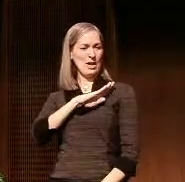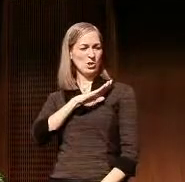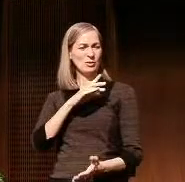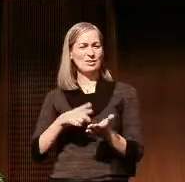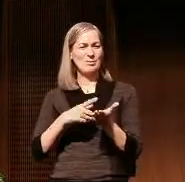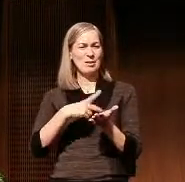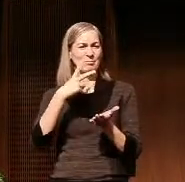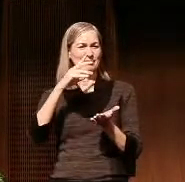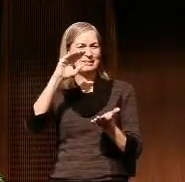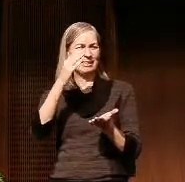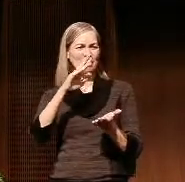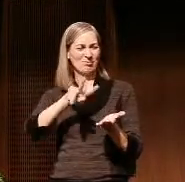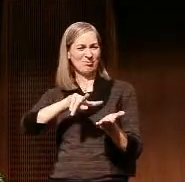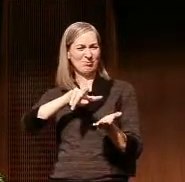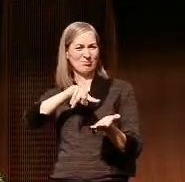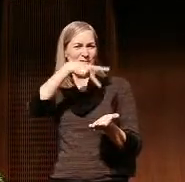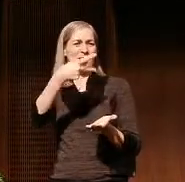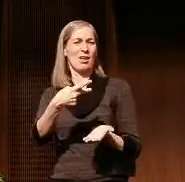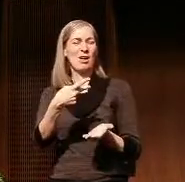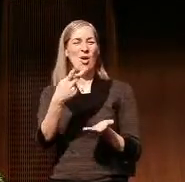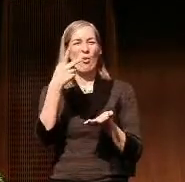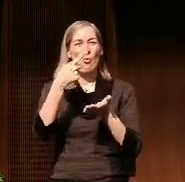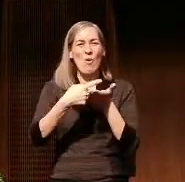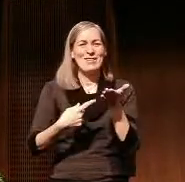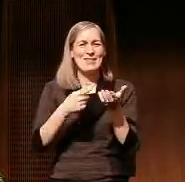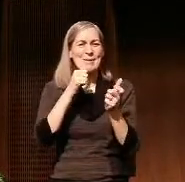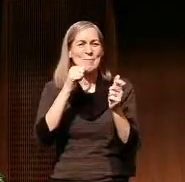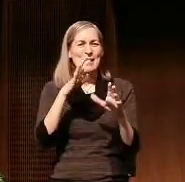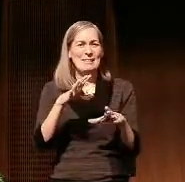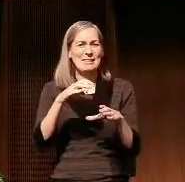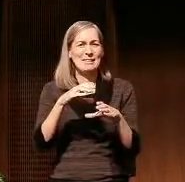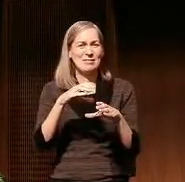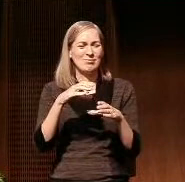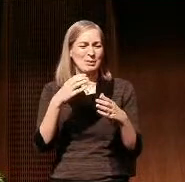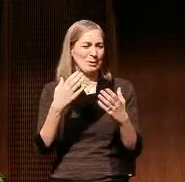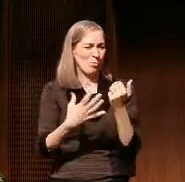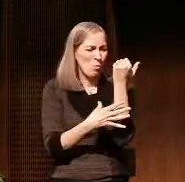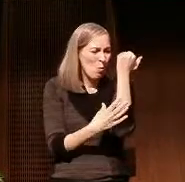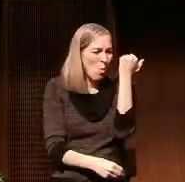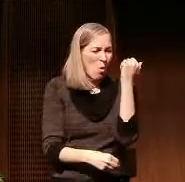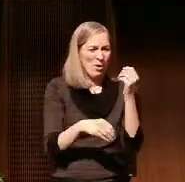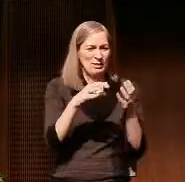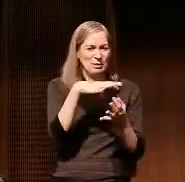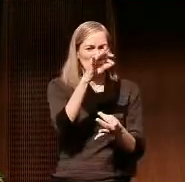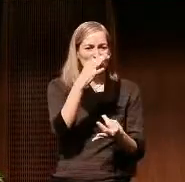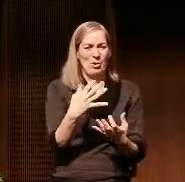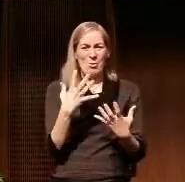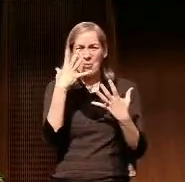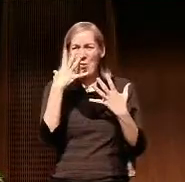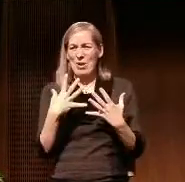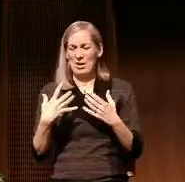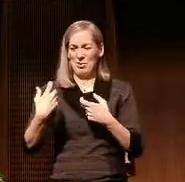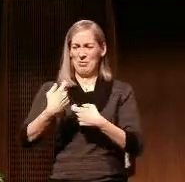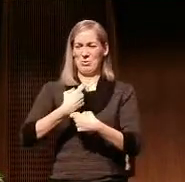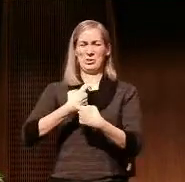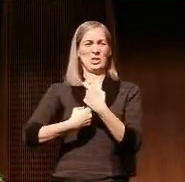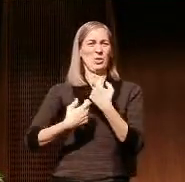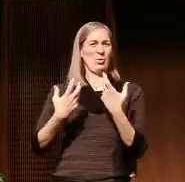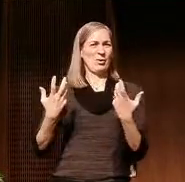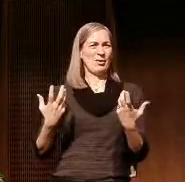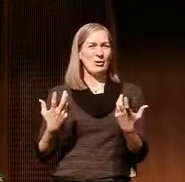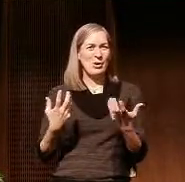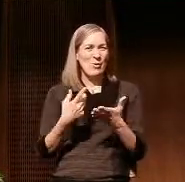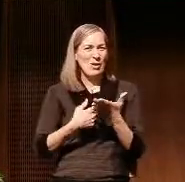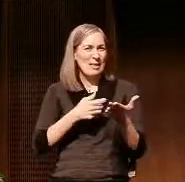the blessing in being poor in spirit, mourning, being persecuted? And here in